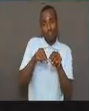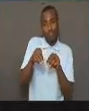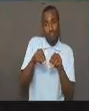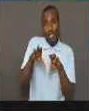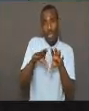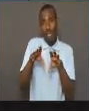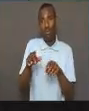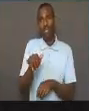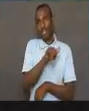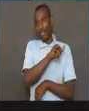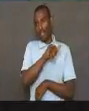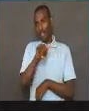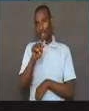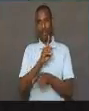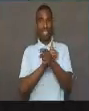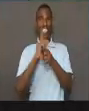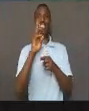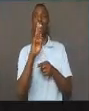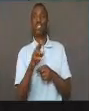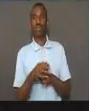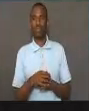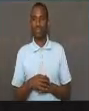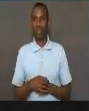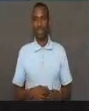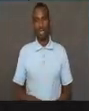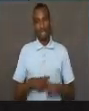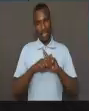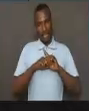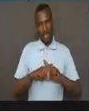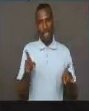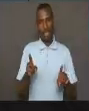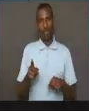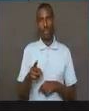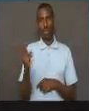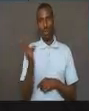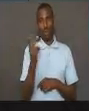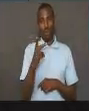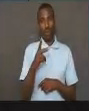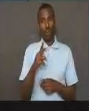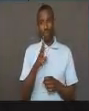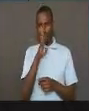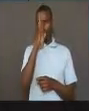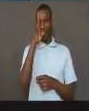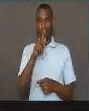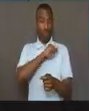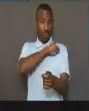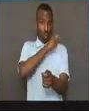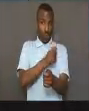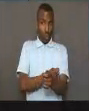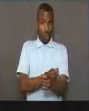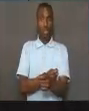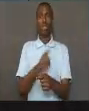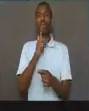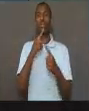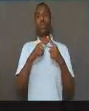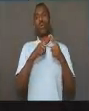in the same direction, but they are producing torque in